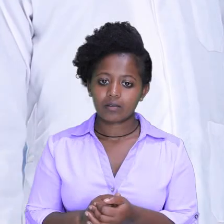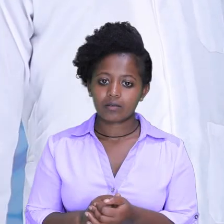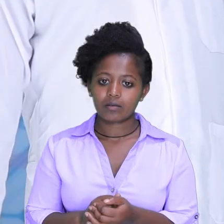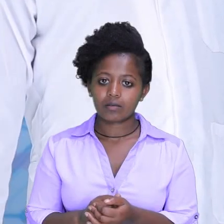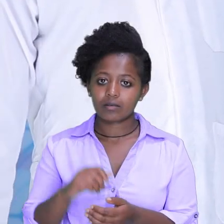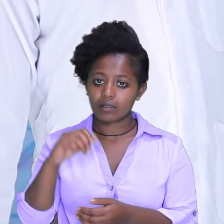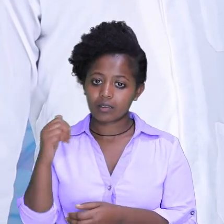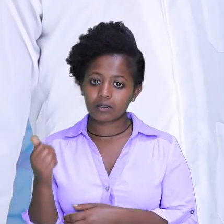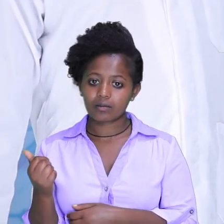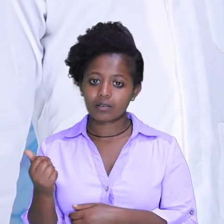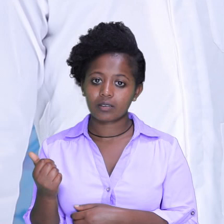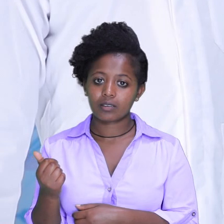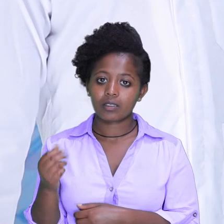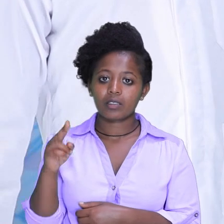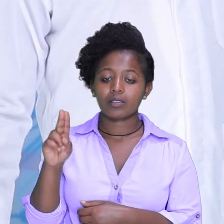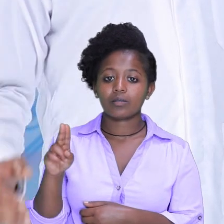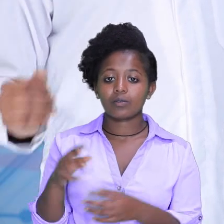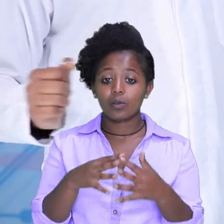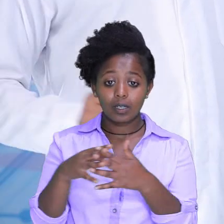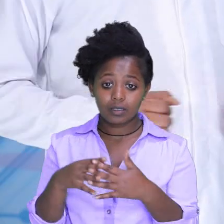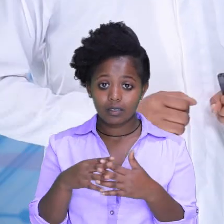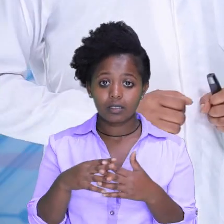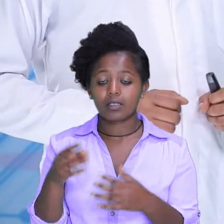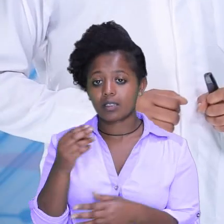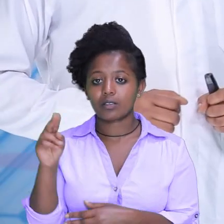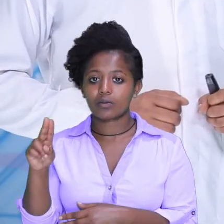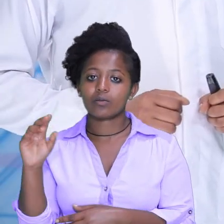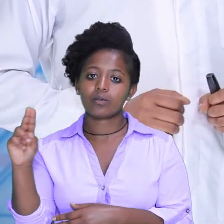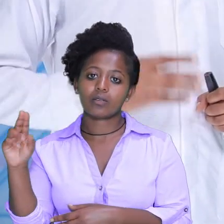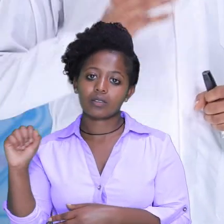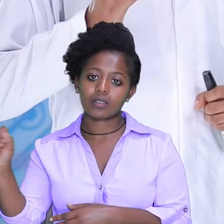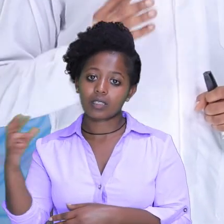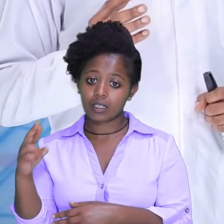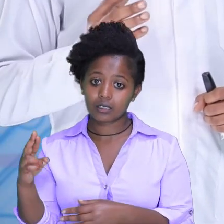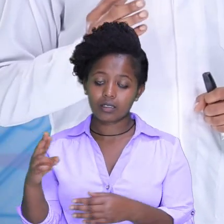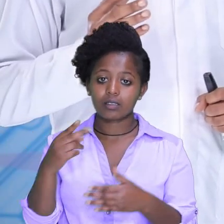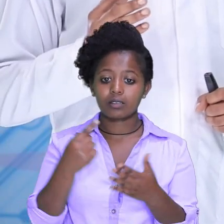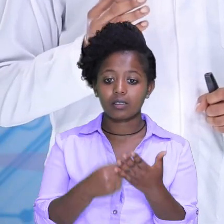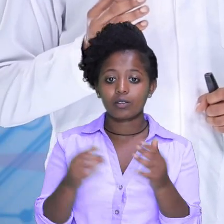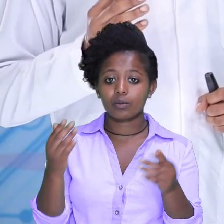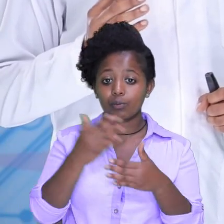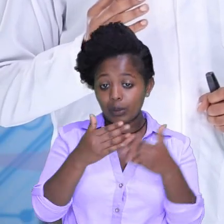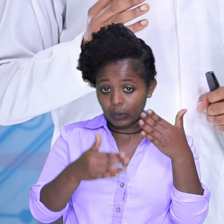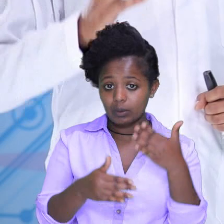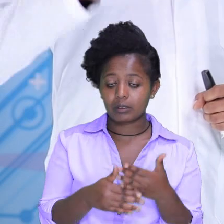The other one, USA and USSR, they built